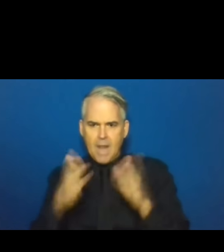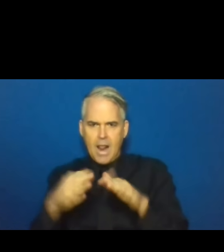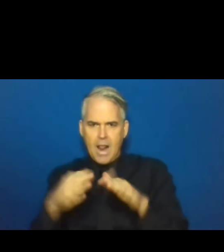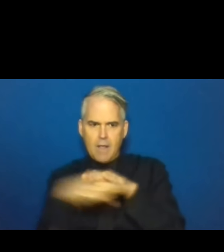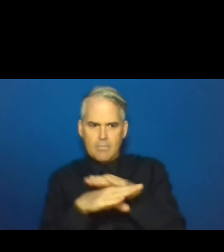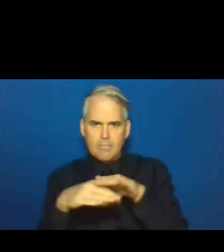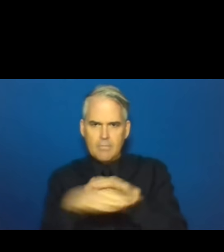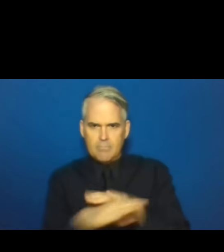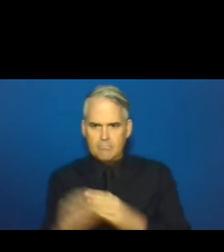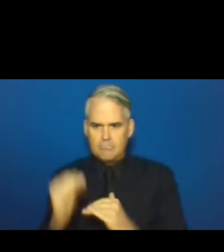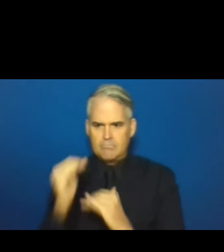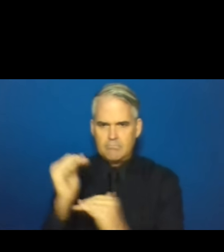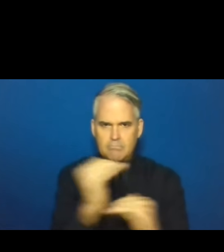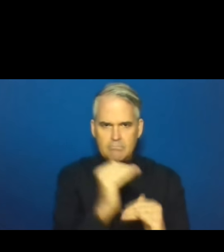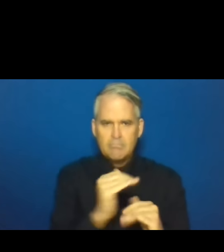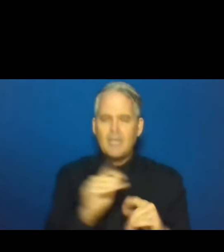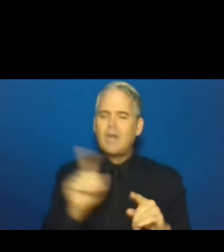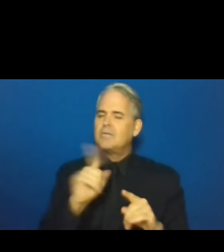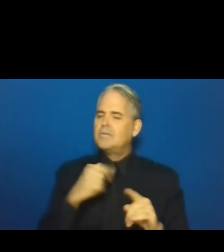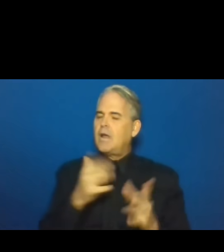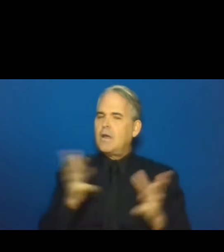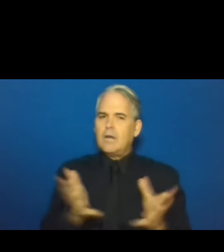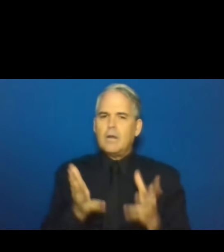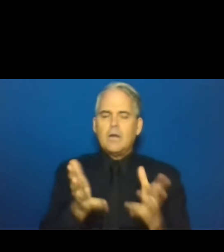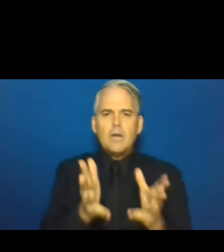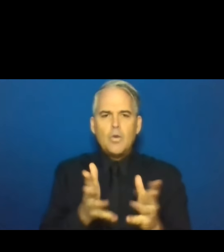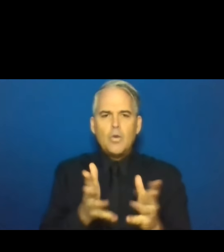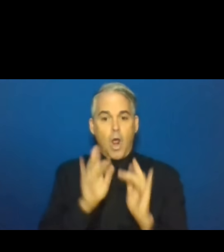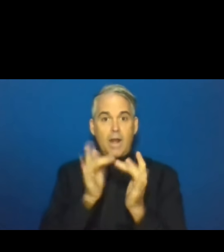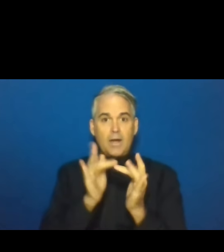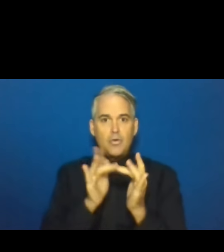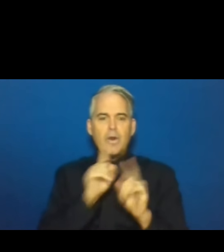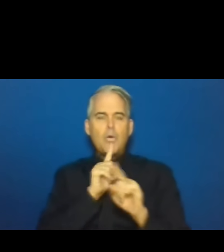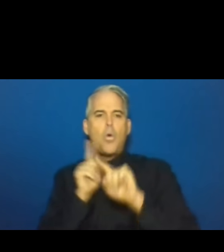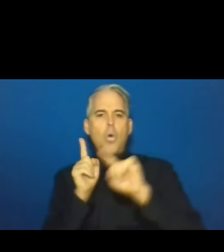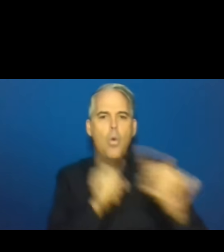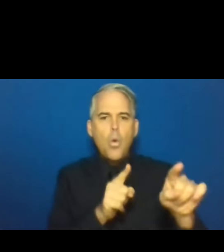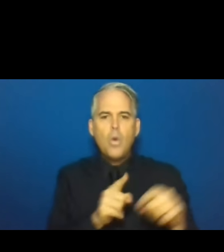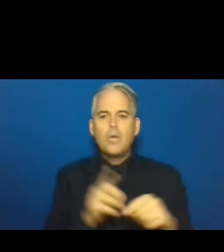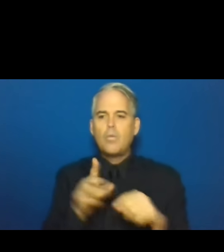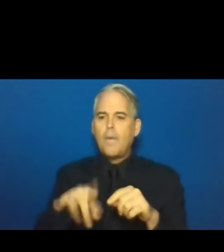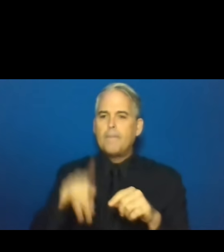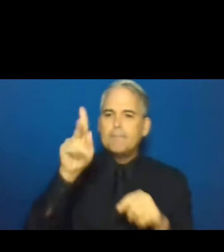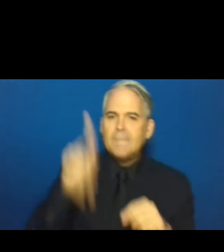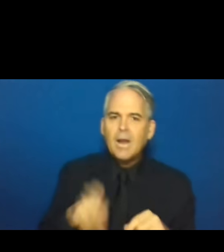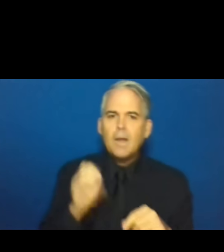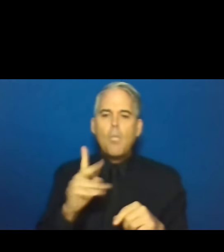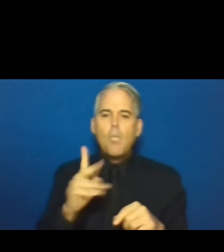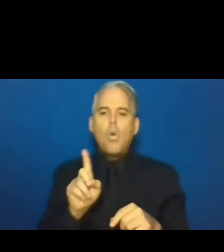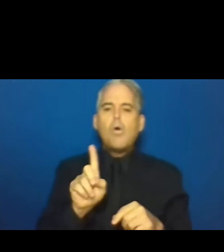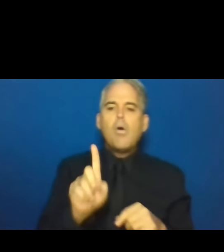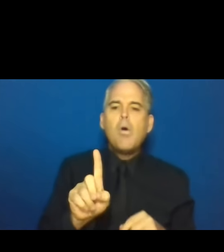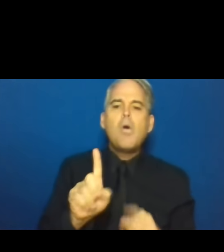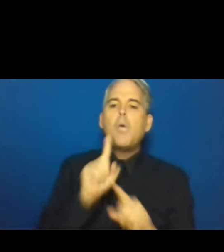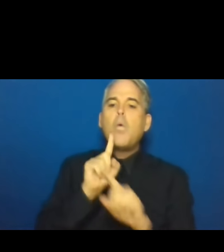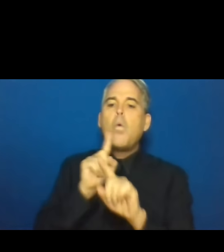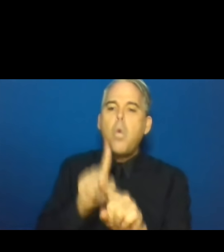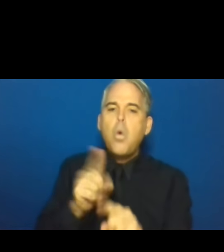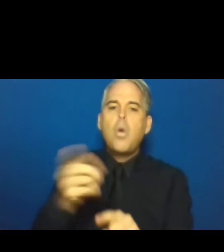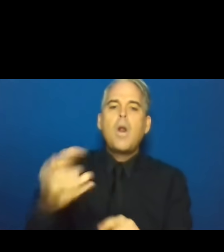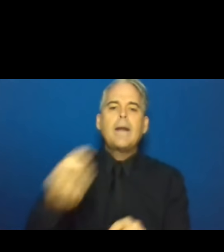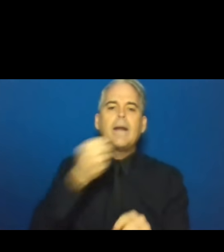promote online ordering, curbside delivery, and/or carryout options. As a reminder, every